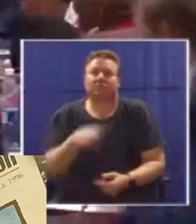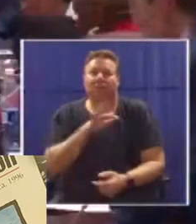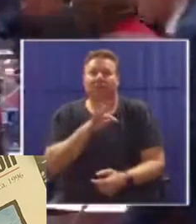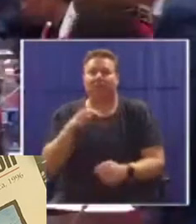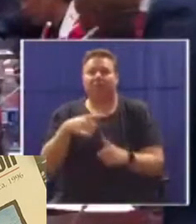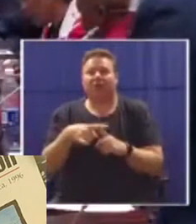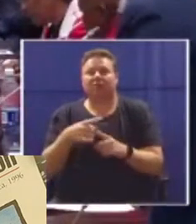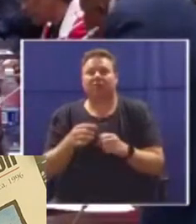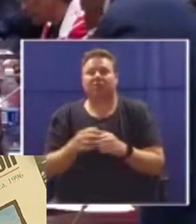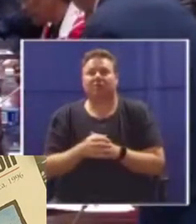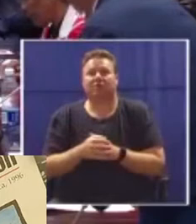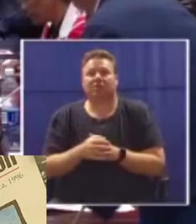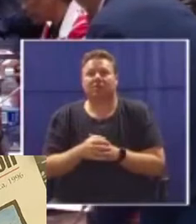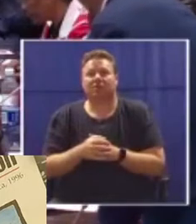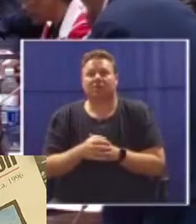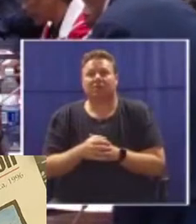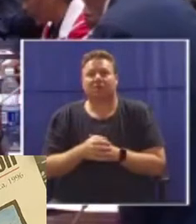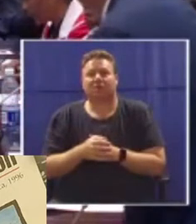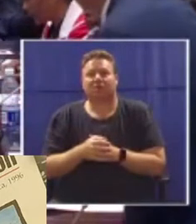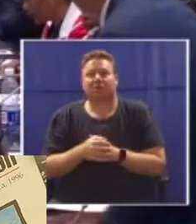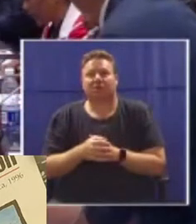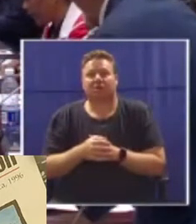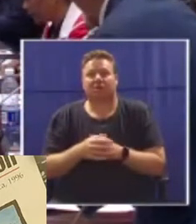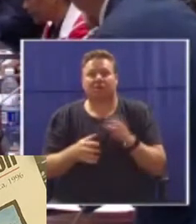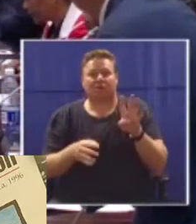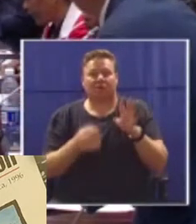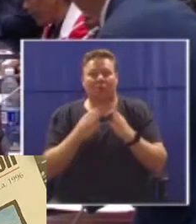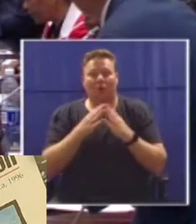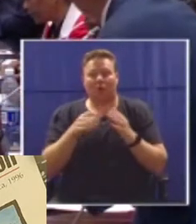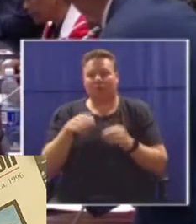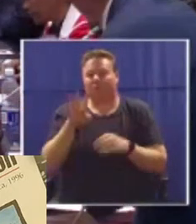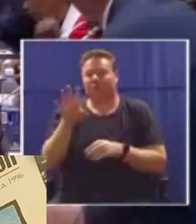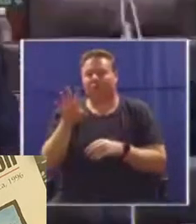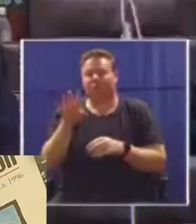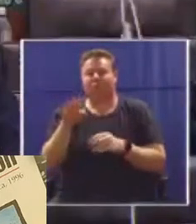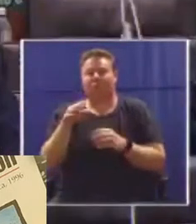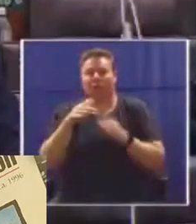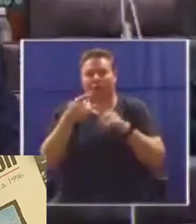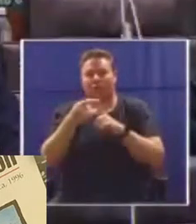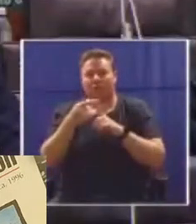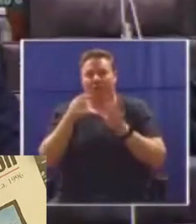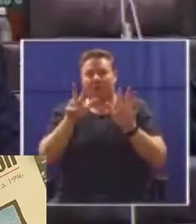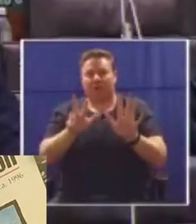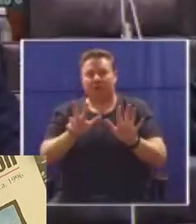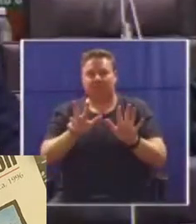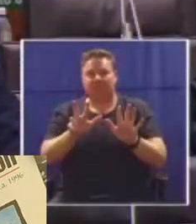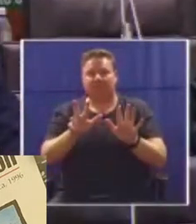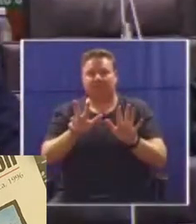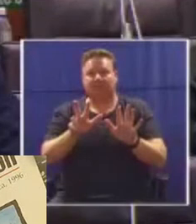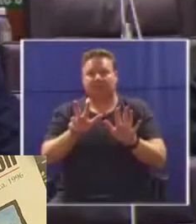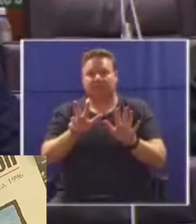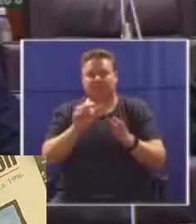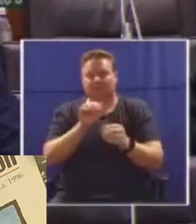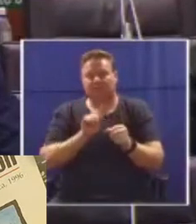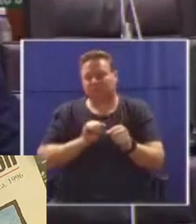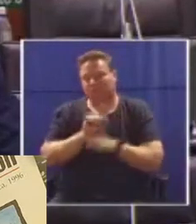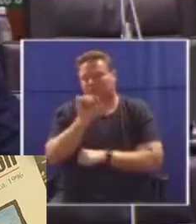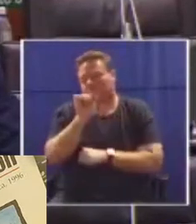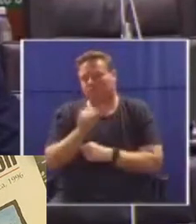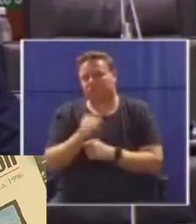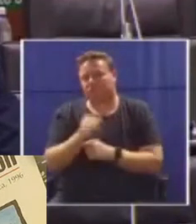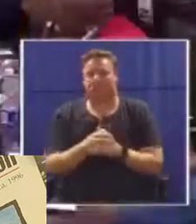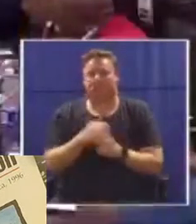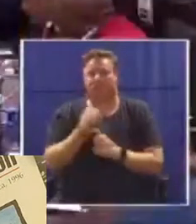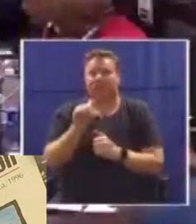Plus. Thank you, Chairperson. We are 4 in the House, 4 on the platform. That's a total of 8 voting against.